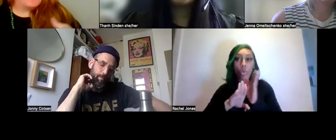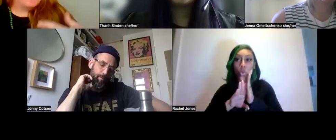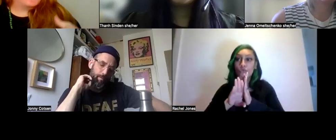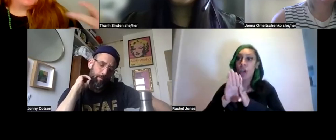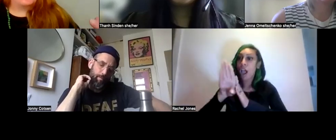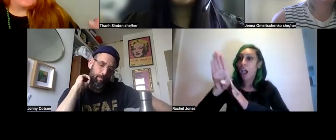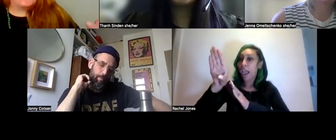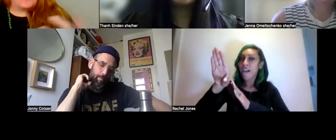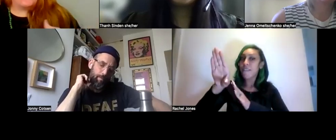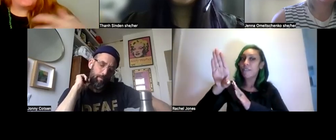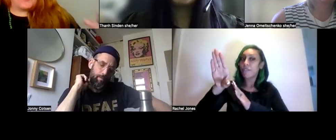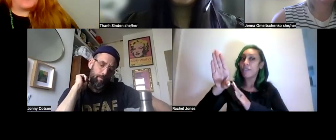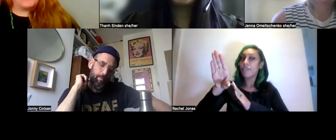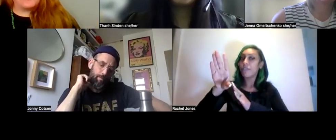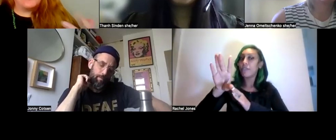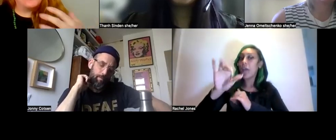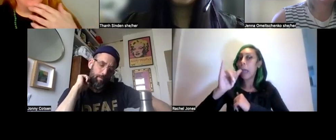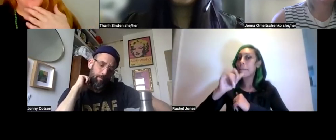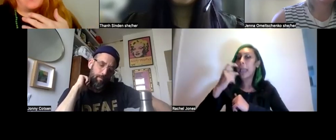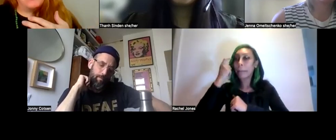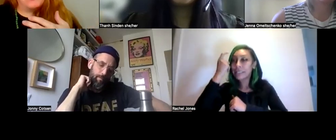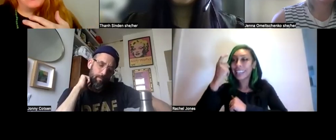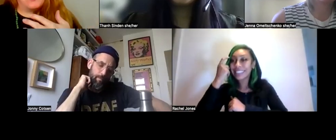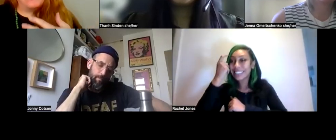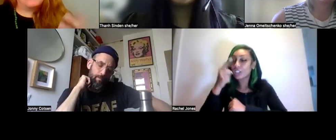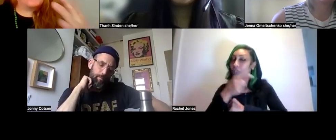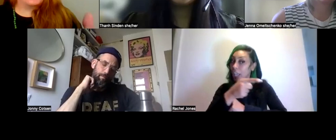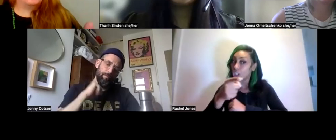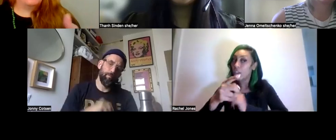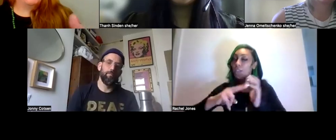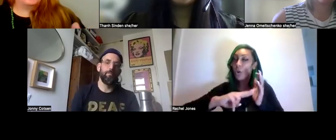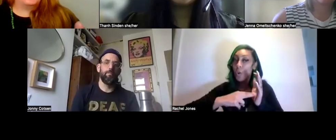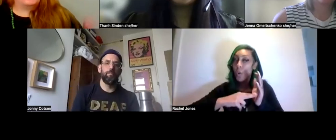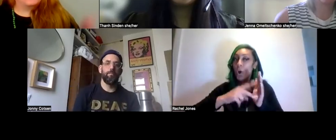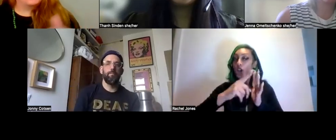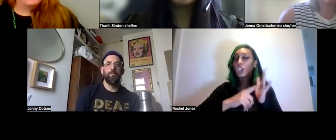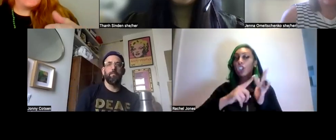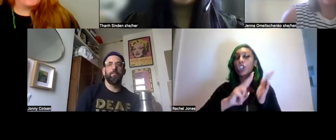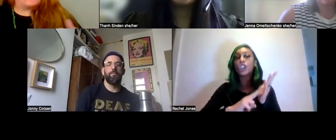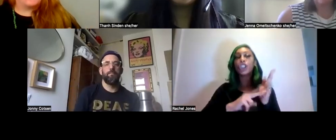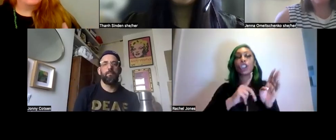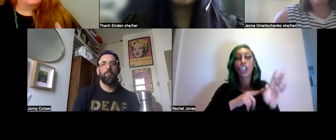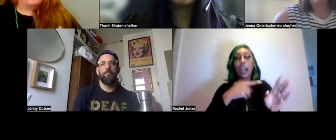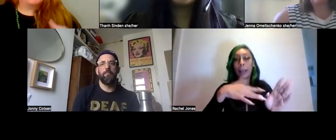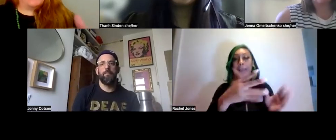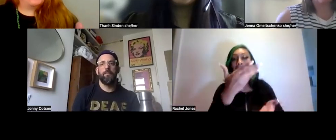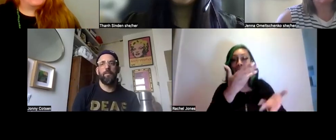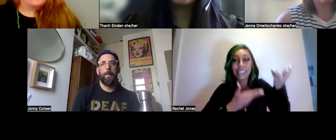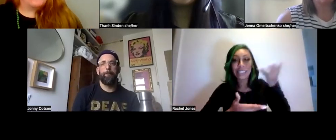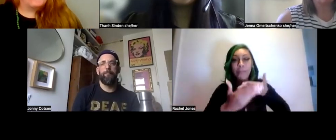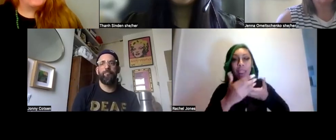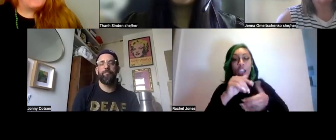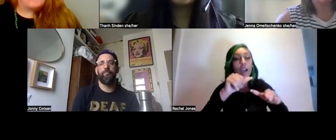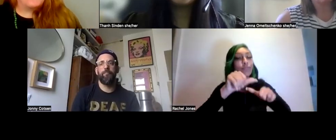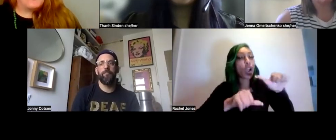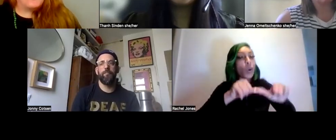and maybe is a consideration for organisations to adopt? Jonny, you've already talked a little bit about that process you